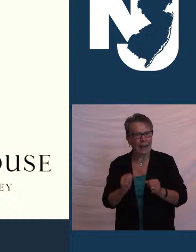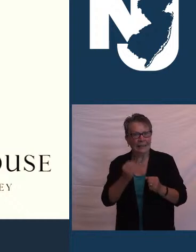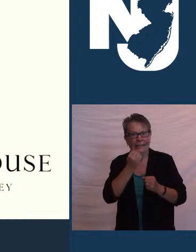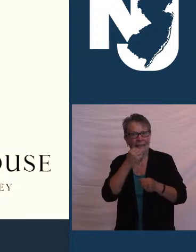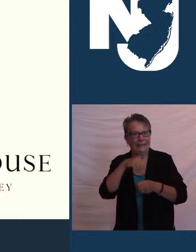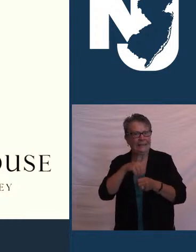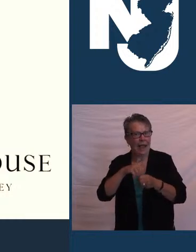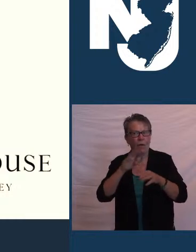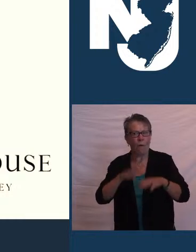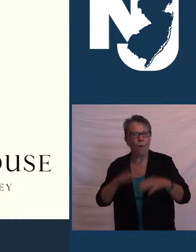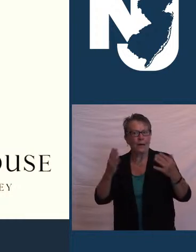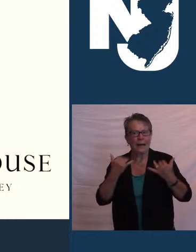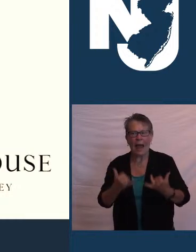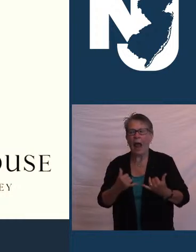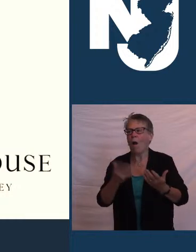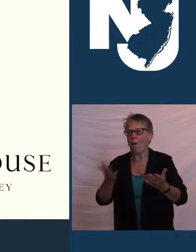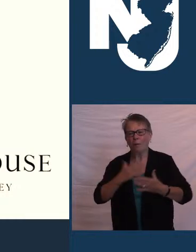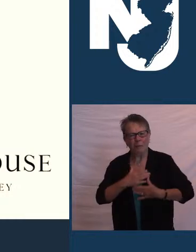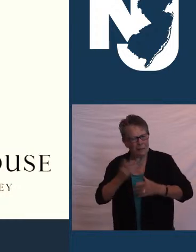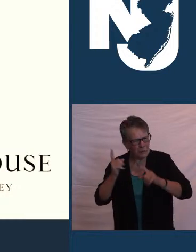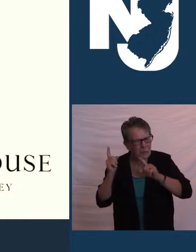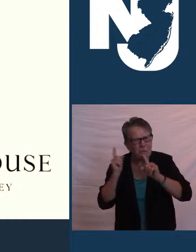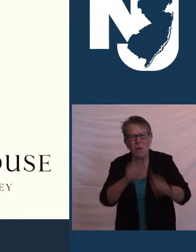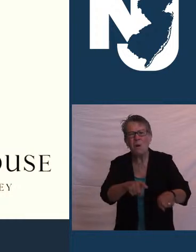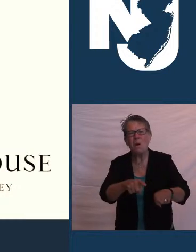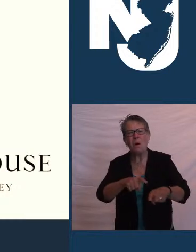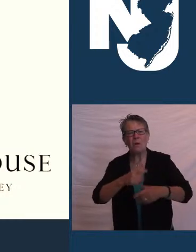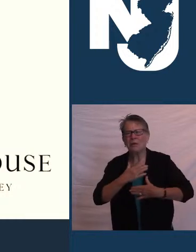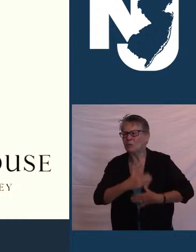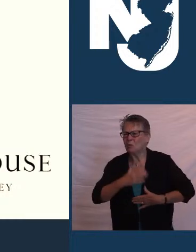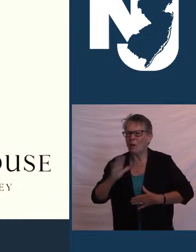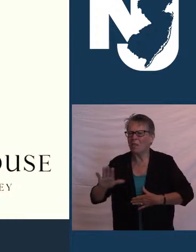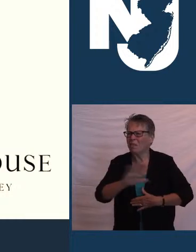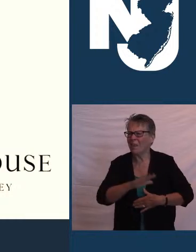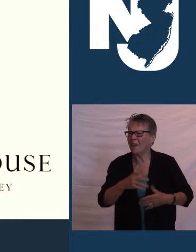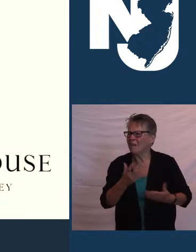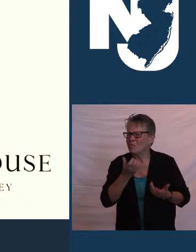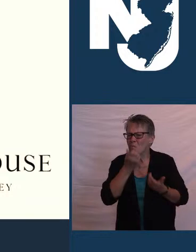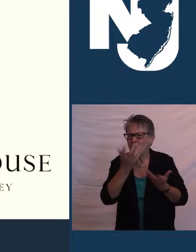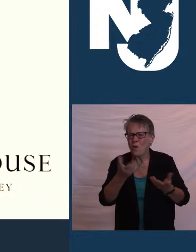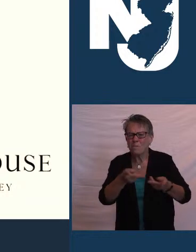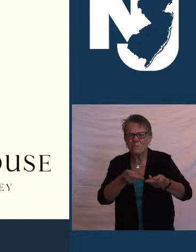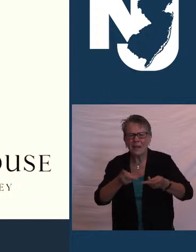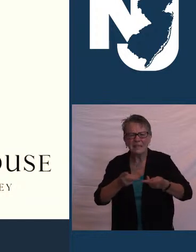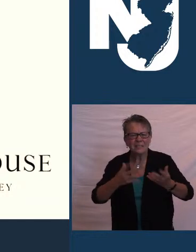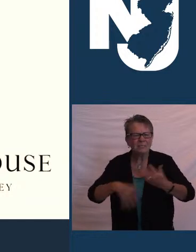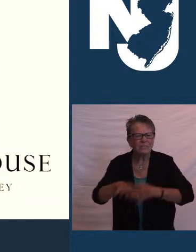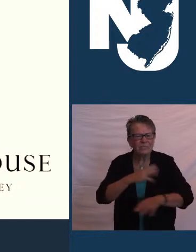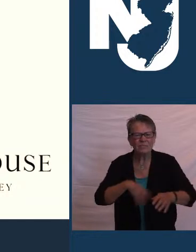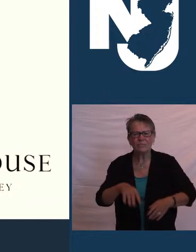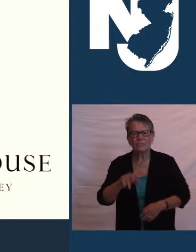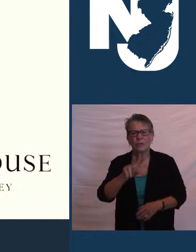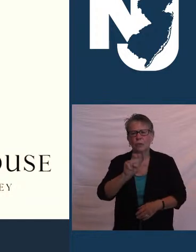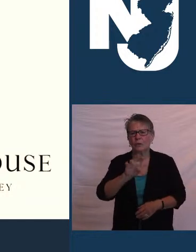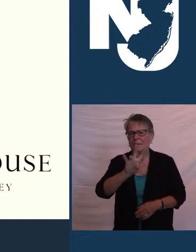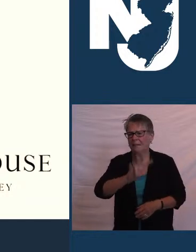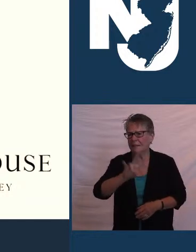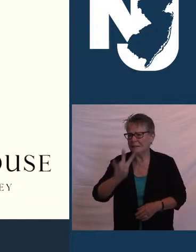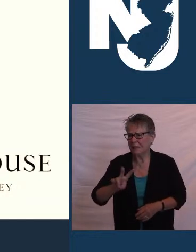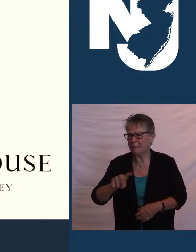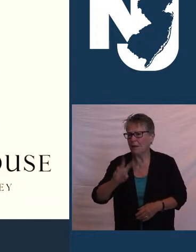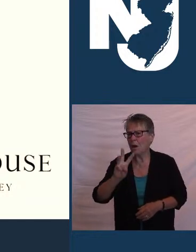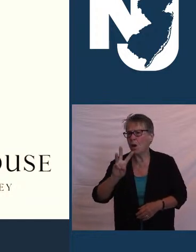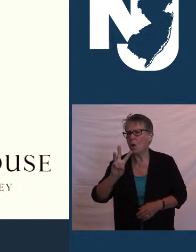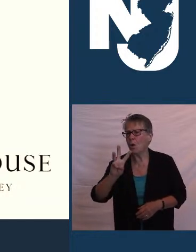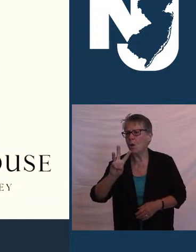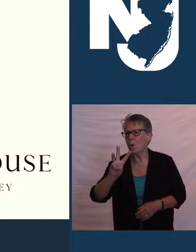out, 277 Witherspoon Street in Princeton, 277 Witherspoon Street in Princeton. I had the great